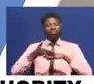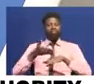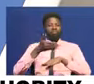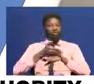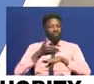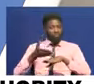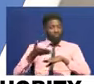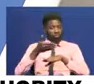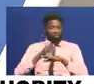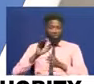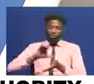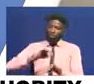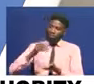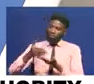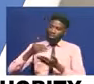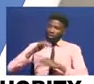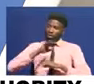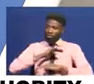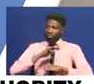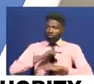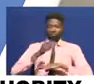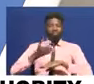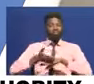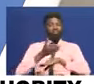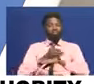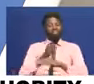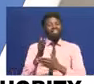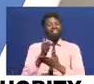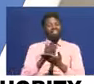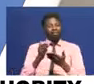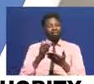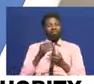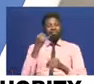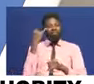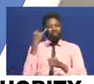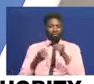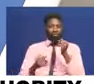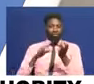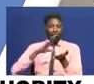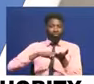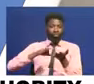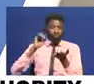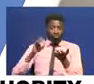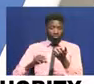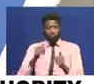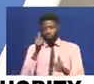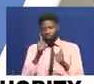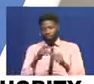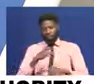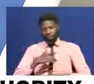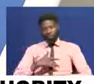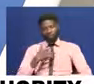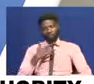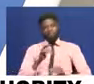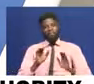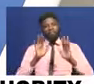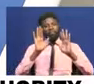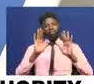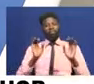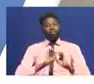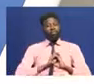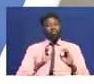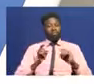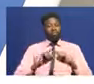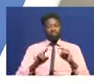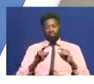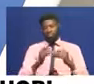on availability of funds. It might very well be that some of them might be dropped completely, especially those that are not regarded as essential. Mm-hmm. But that's a discussion that in the next week